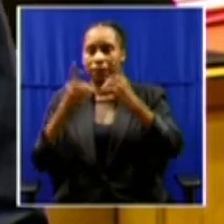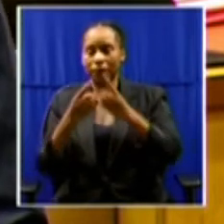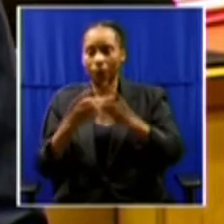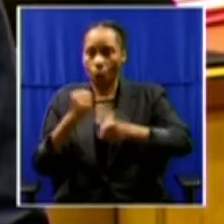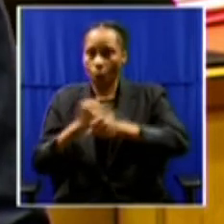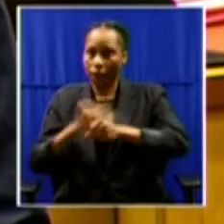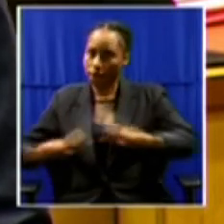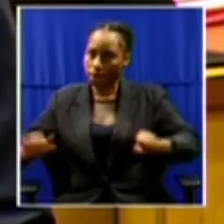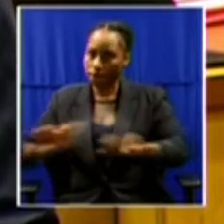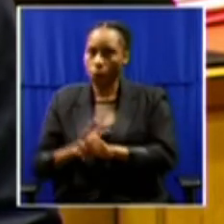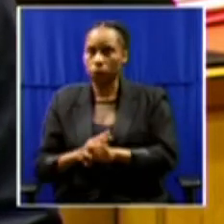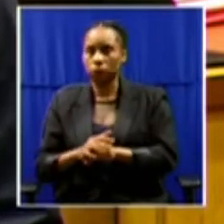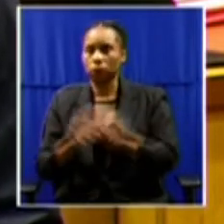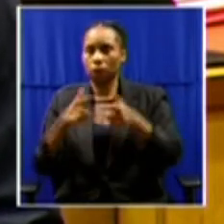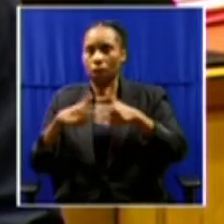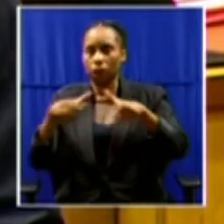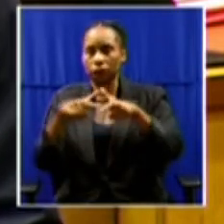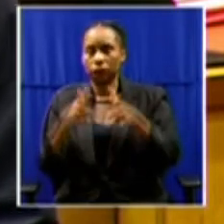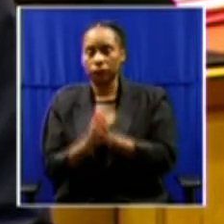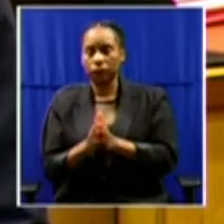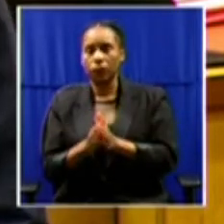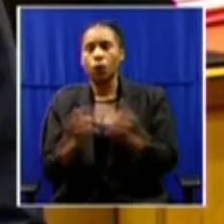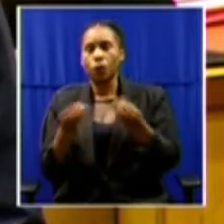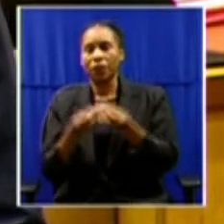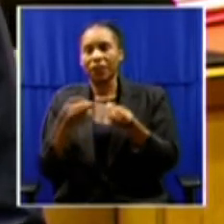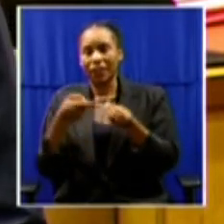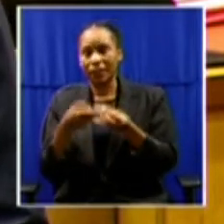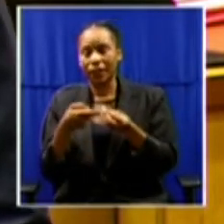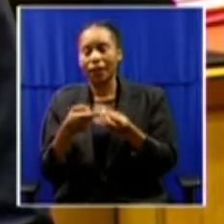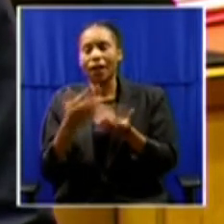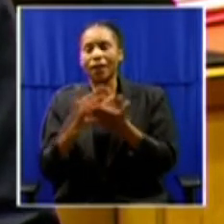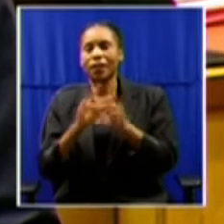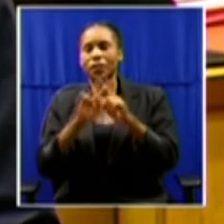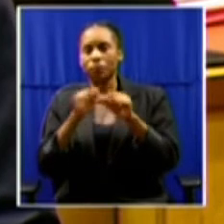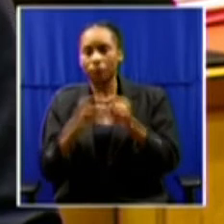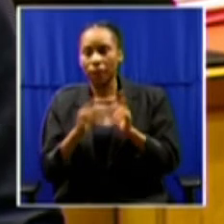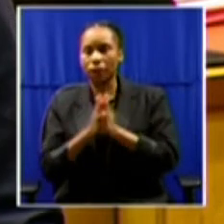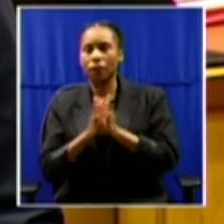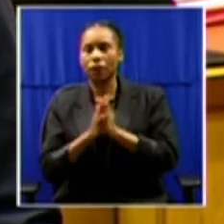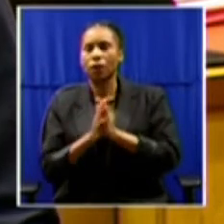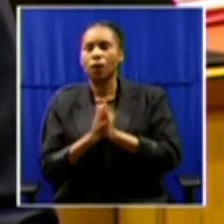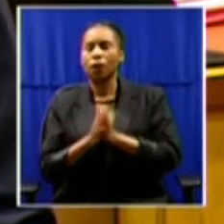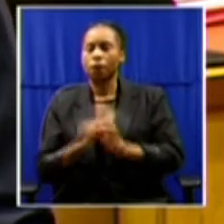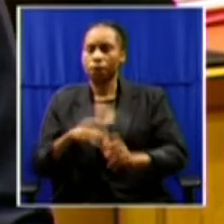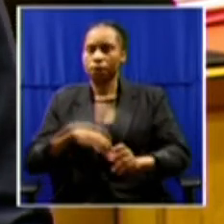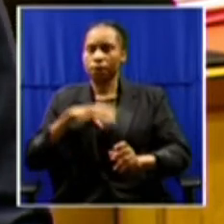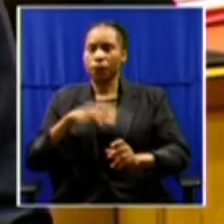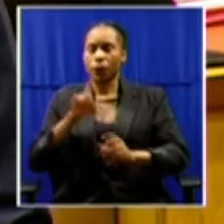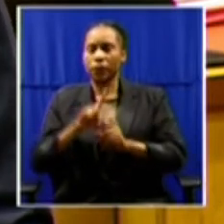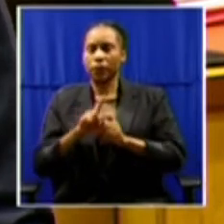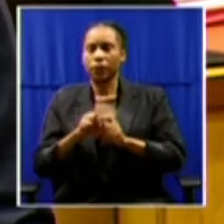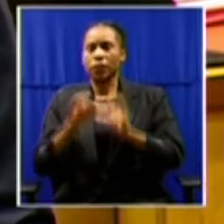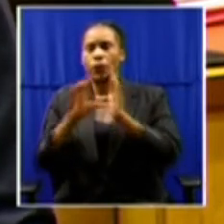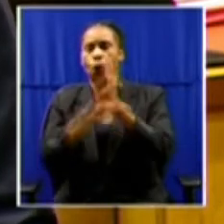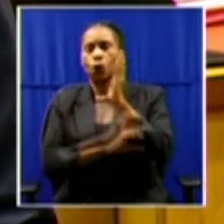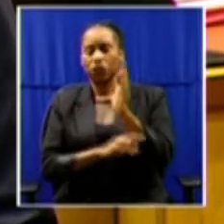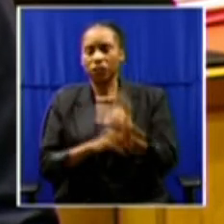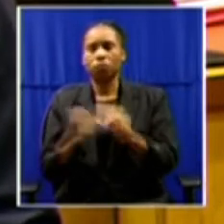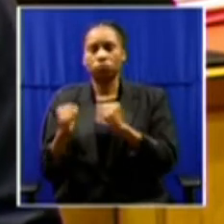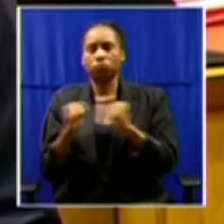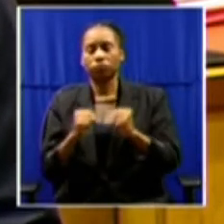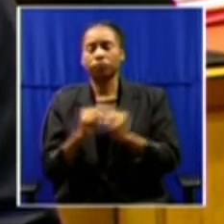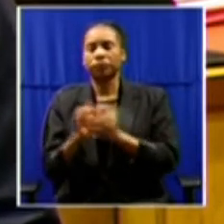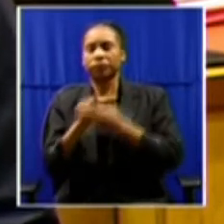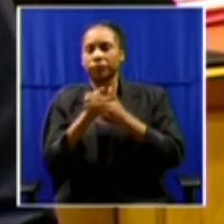optimum level. So with this in mind, I can speak with conviction that the Constitution remains the guiding document for